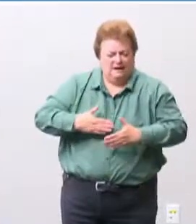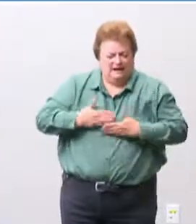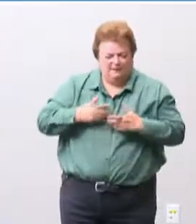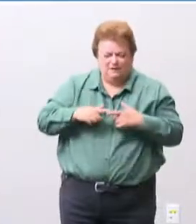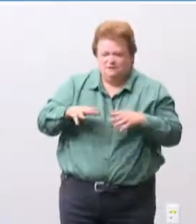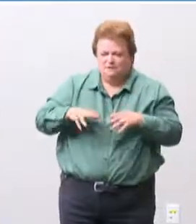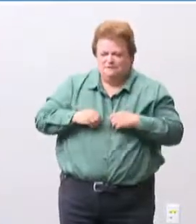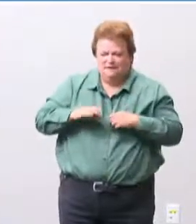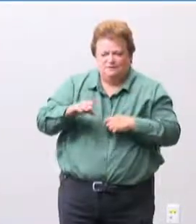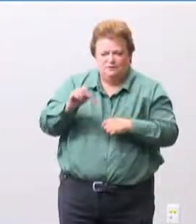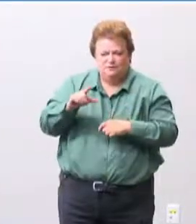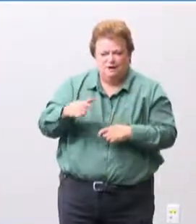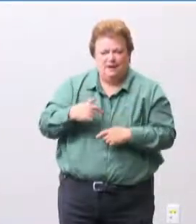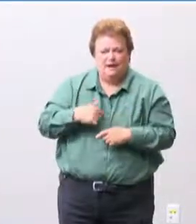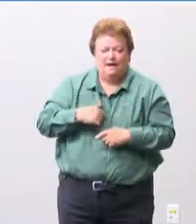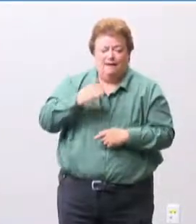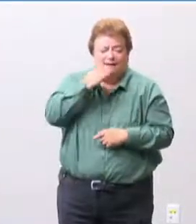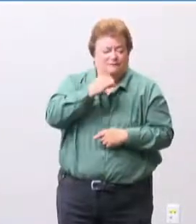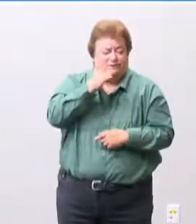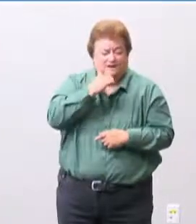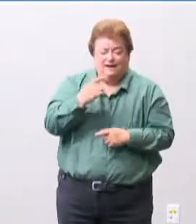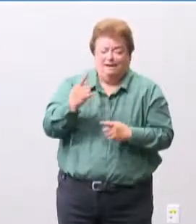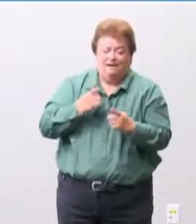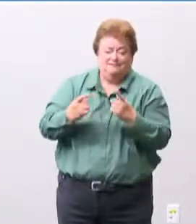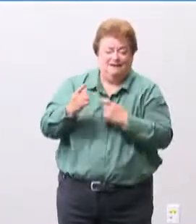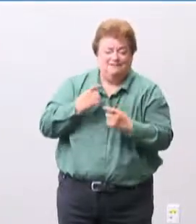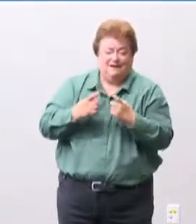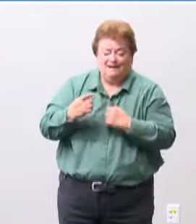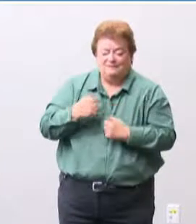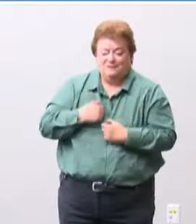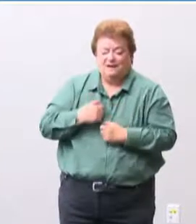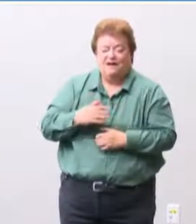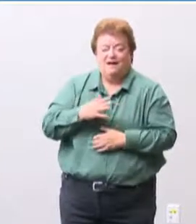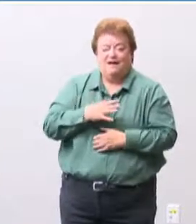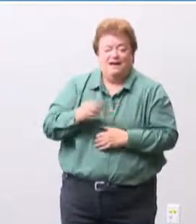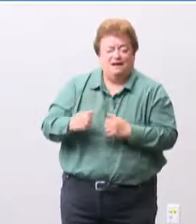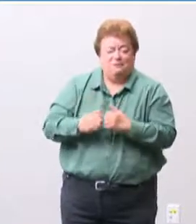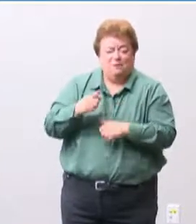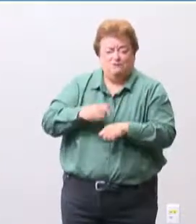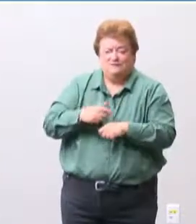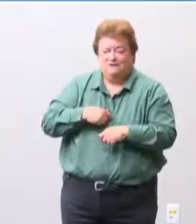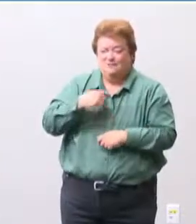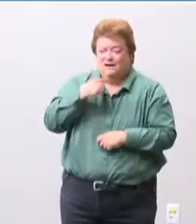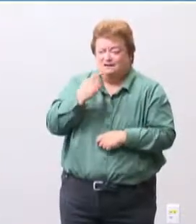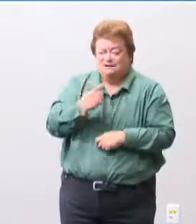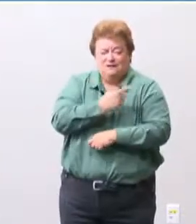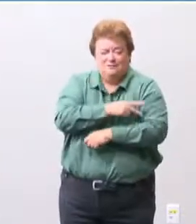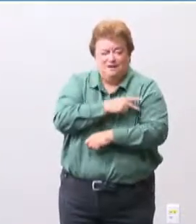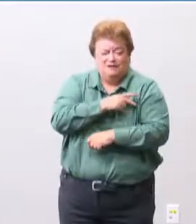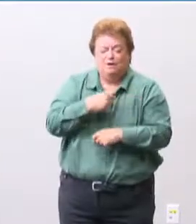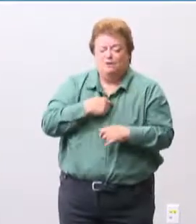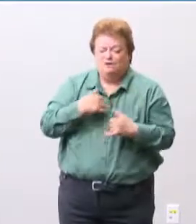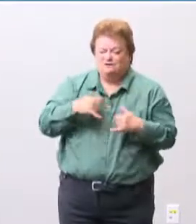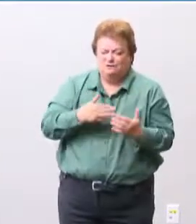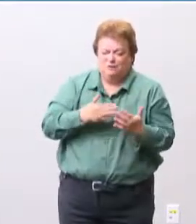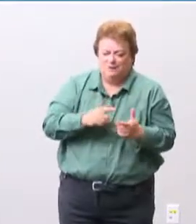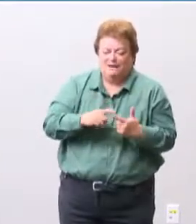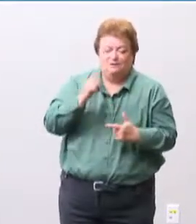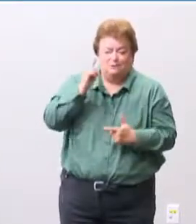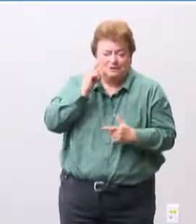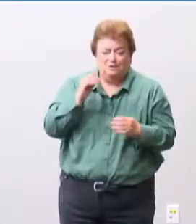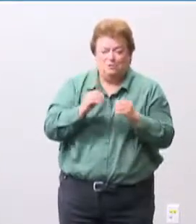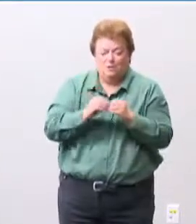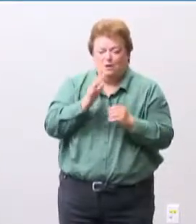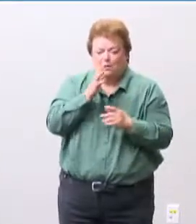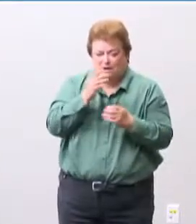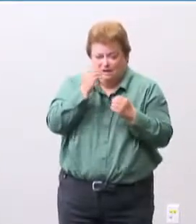questions. I'm getting those questions on a daily basis in the office. And most of the time I tell my patients, we're still waiting to hear more, and we will let you know